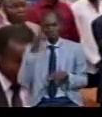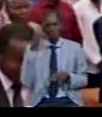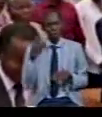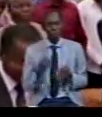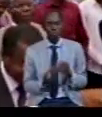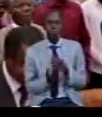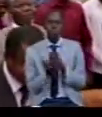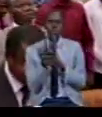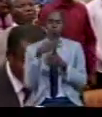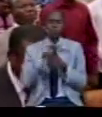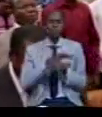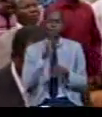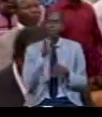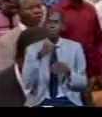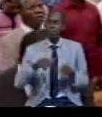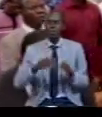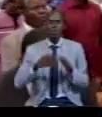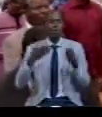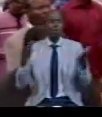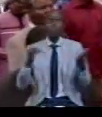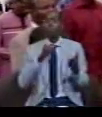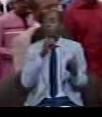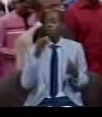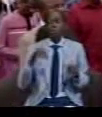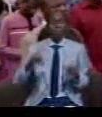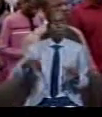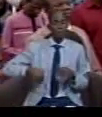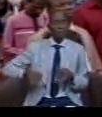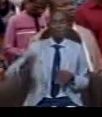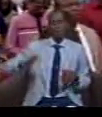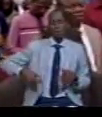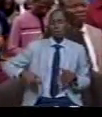open. It's not too late yet.